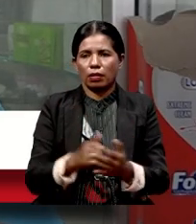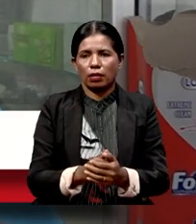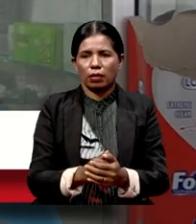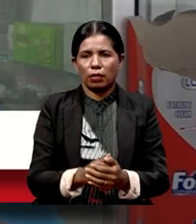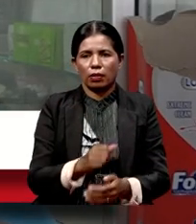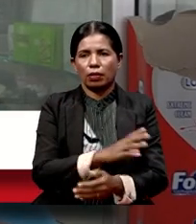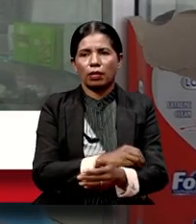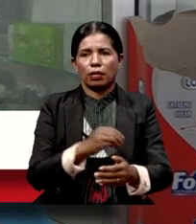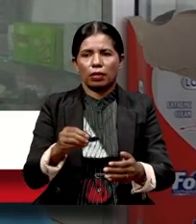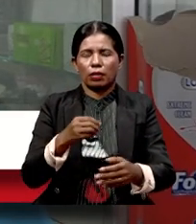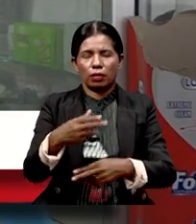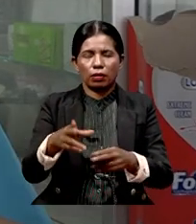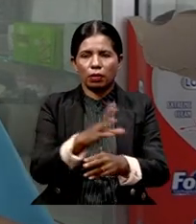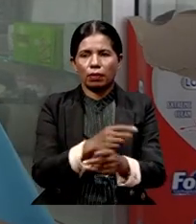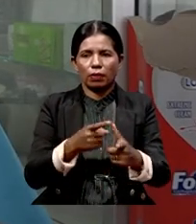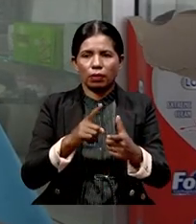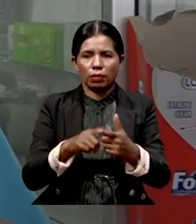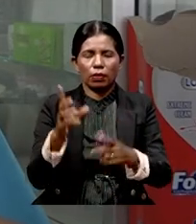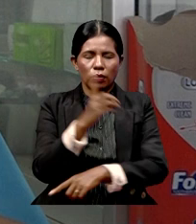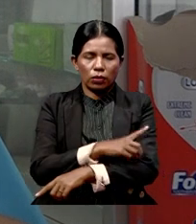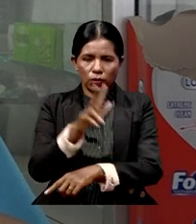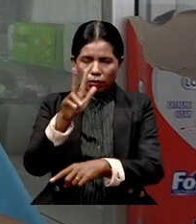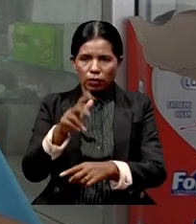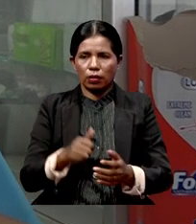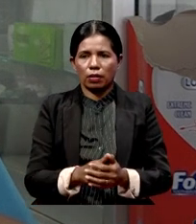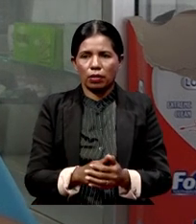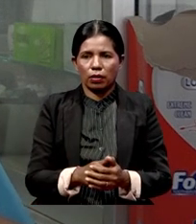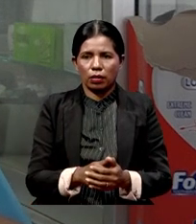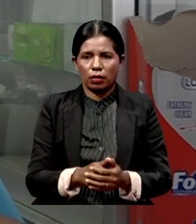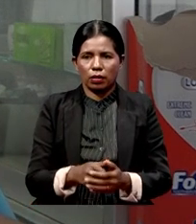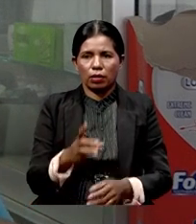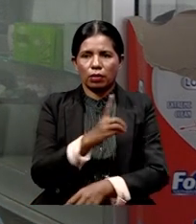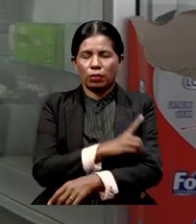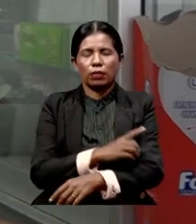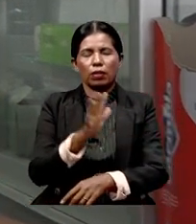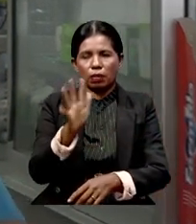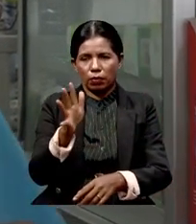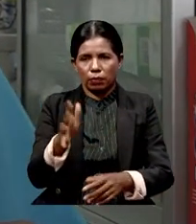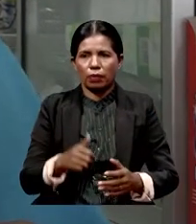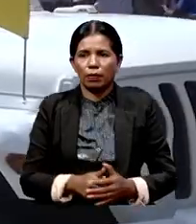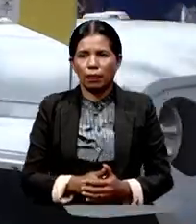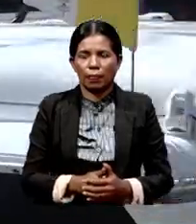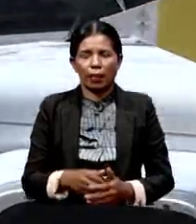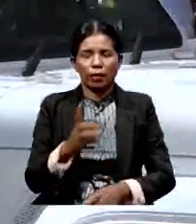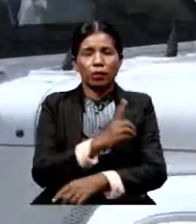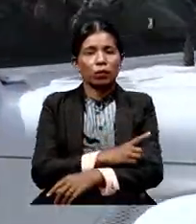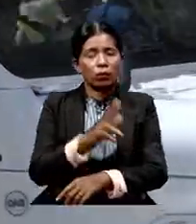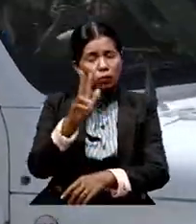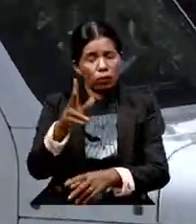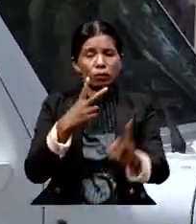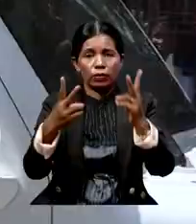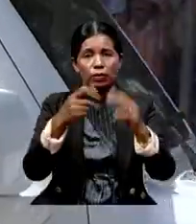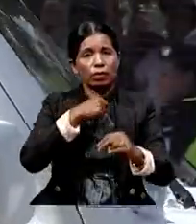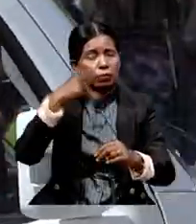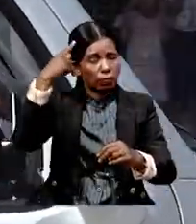bando dosi de ruwa de so Toronto ne maka quase handos lima nulo recense ne durante Lorantolo visita Papa Francisco